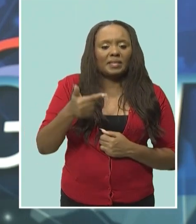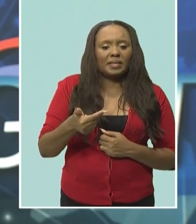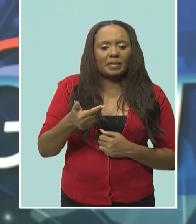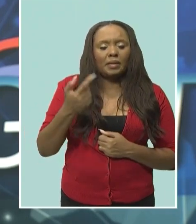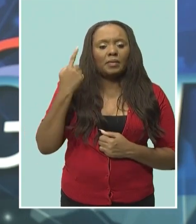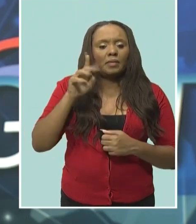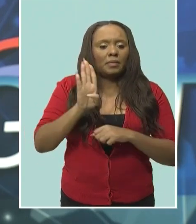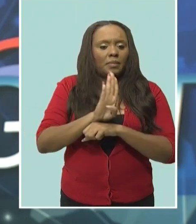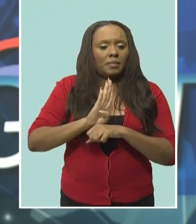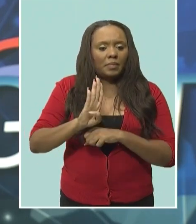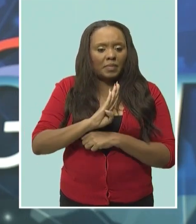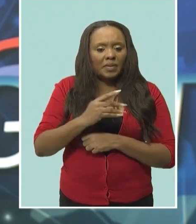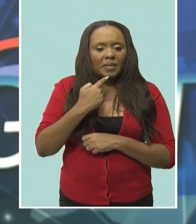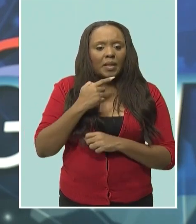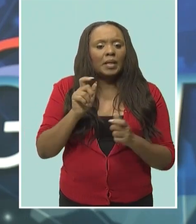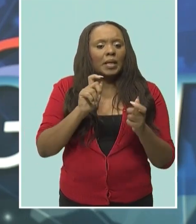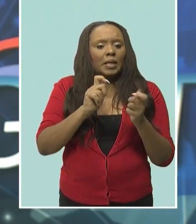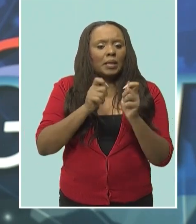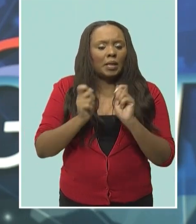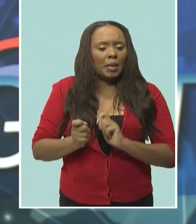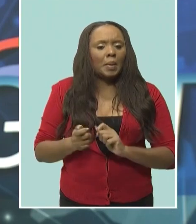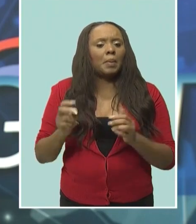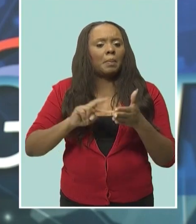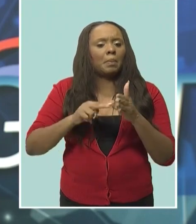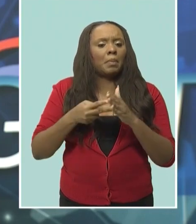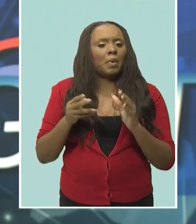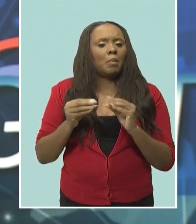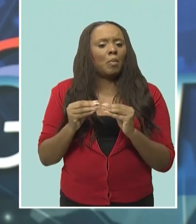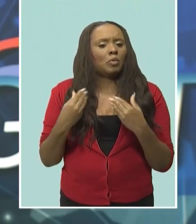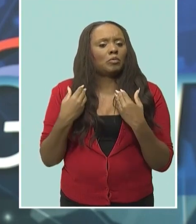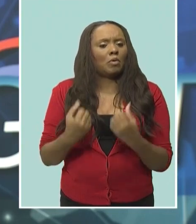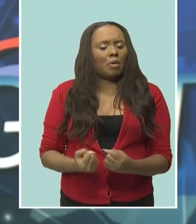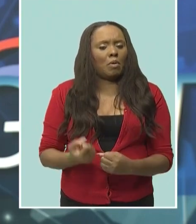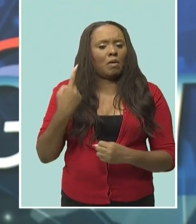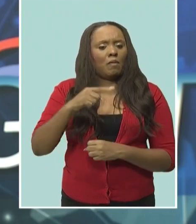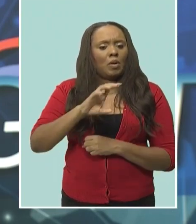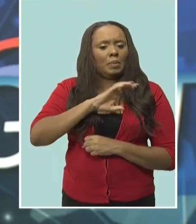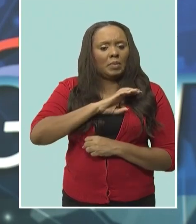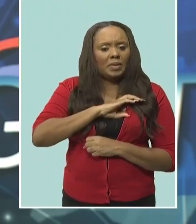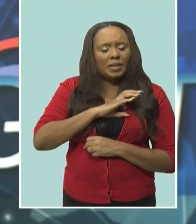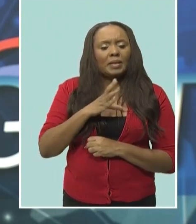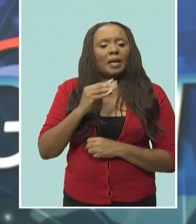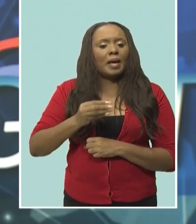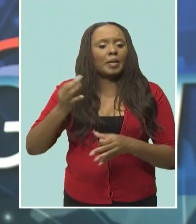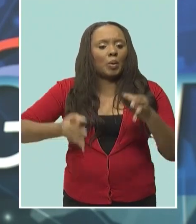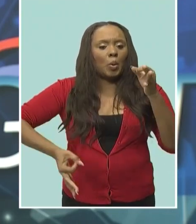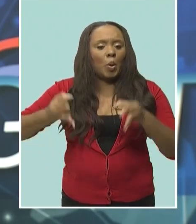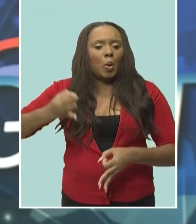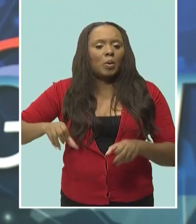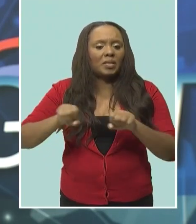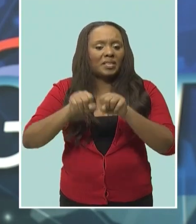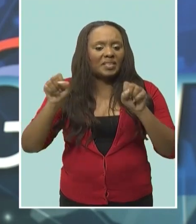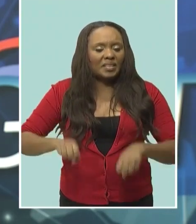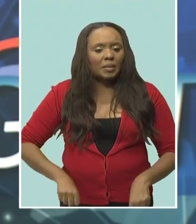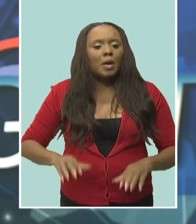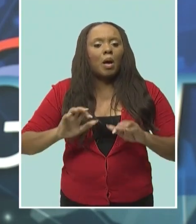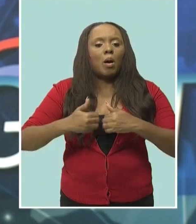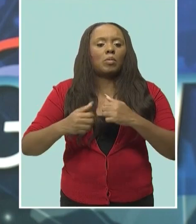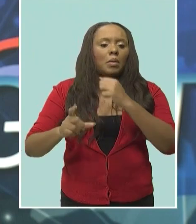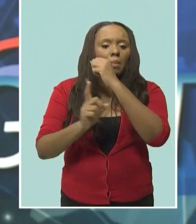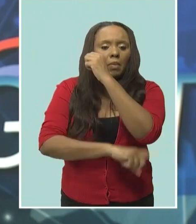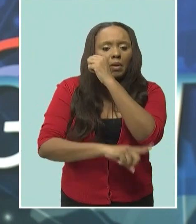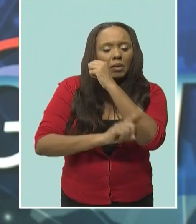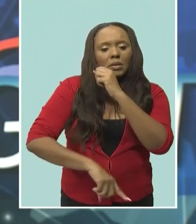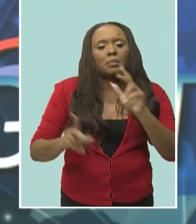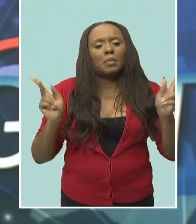Marshall told CBC News the amendments will strengthen the arm of law enforcement as well as the judiciary in relation to punishment for firearm